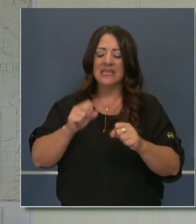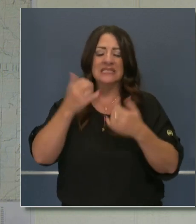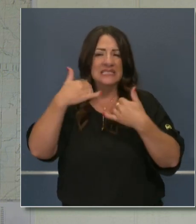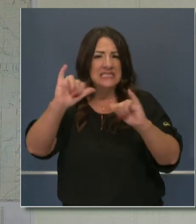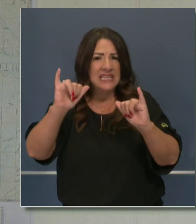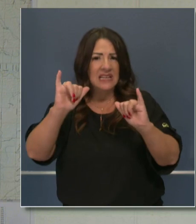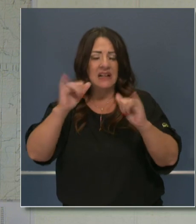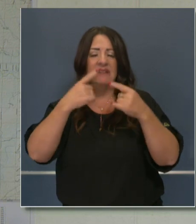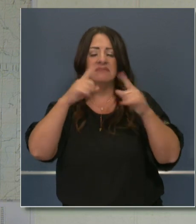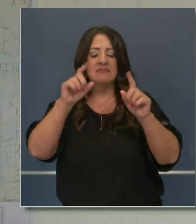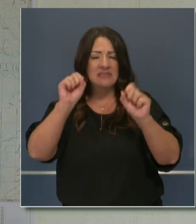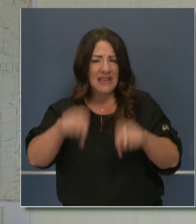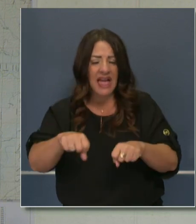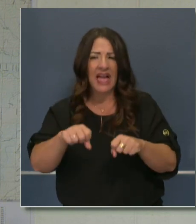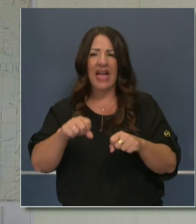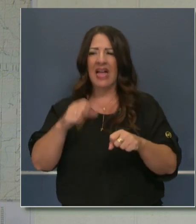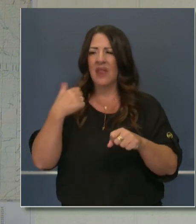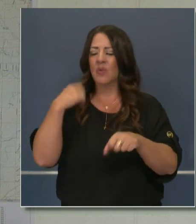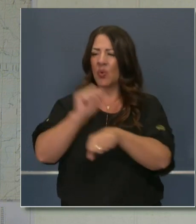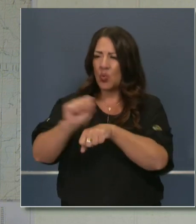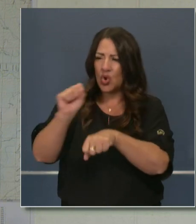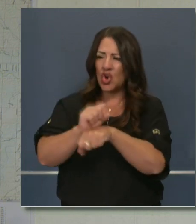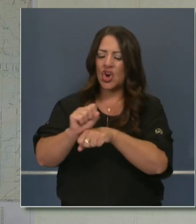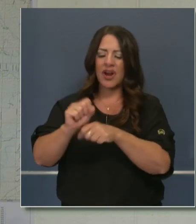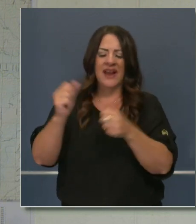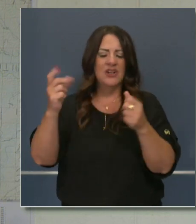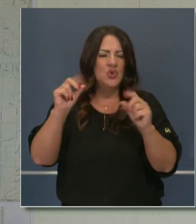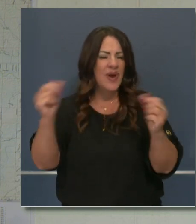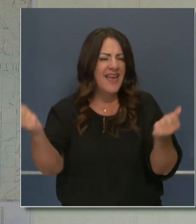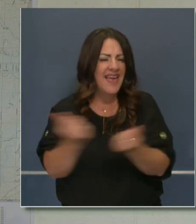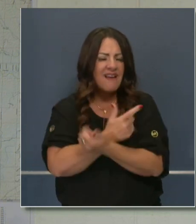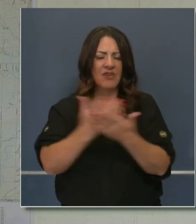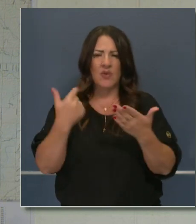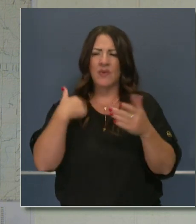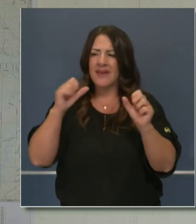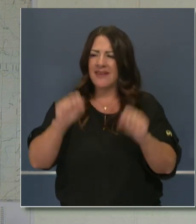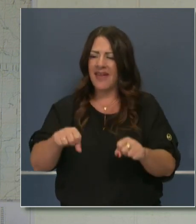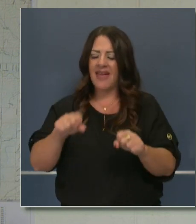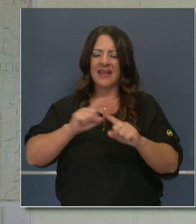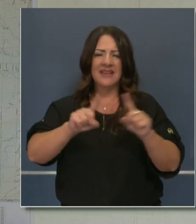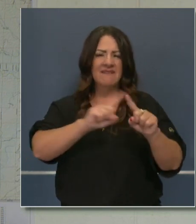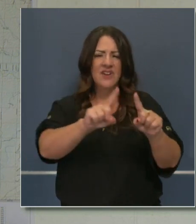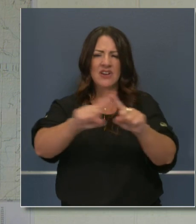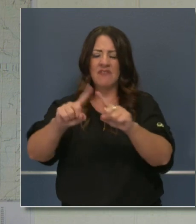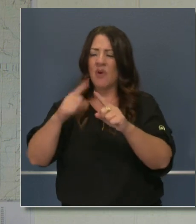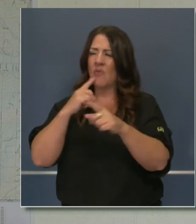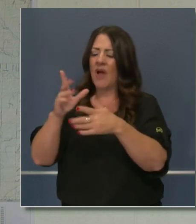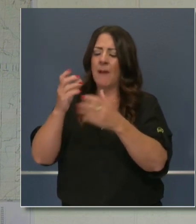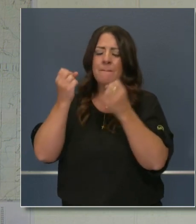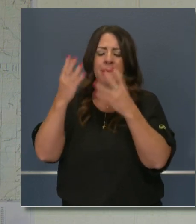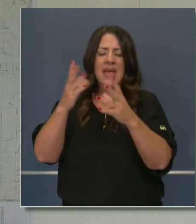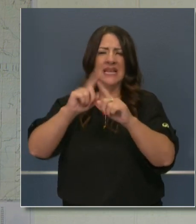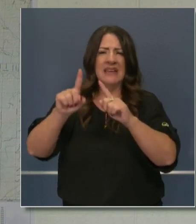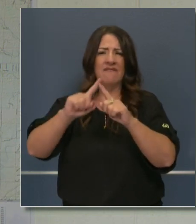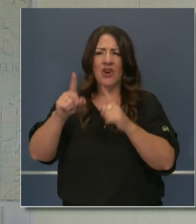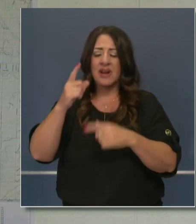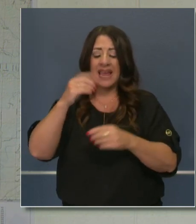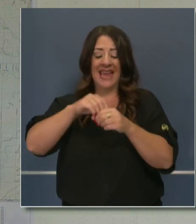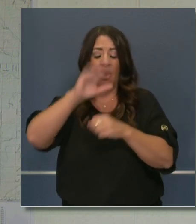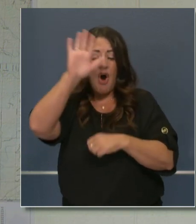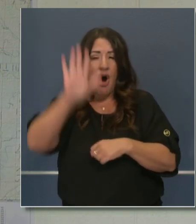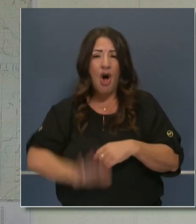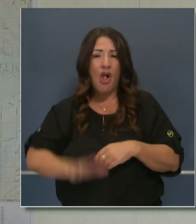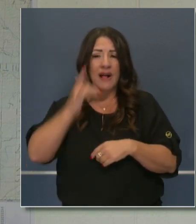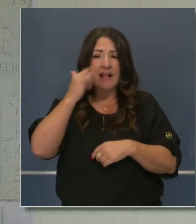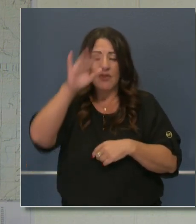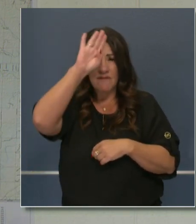working that every piece of the way. Every piece. There have been firefighters from every fire department in California and